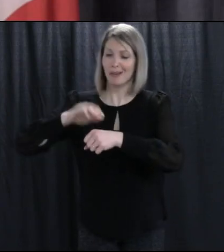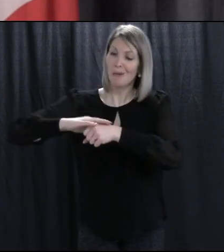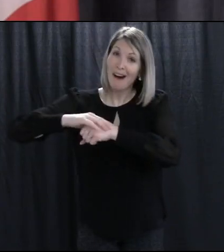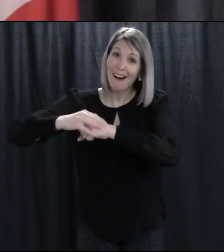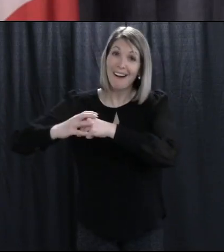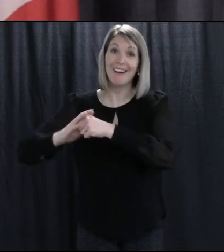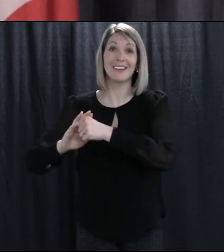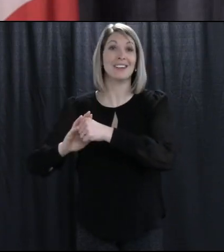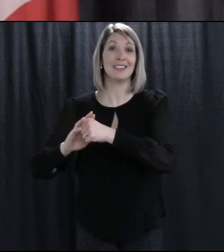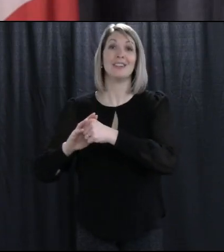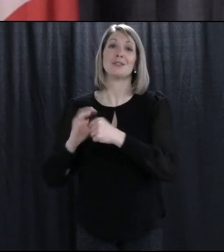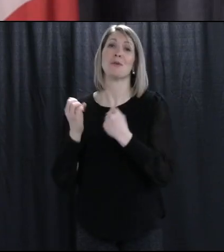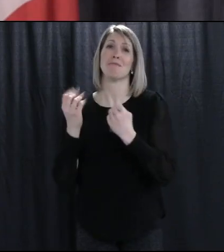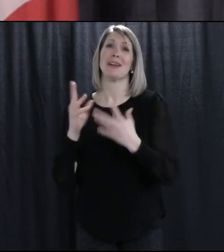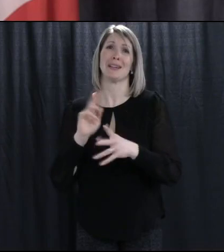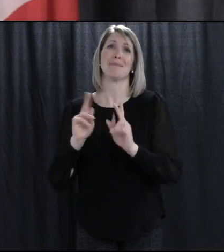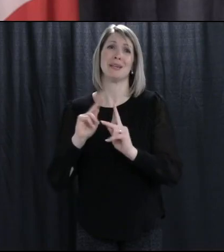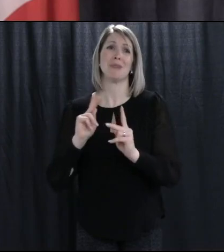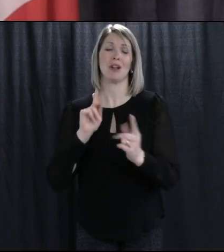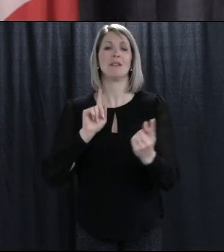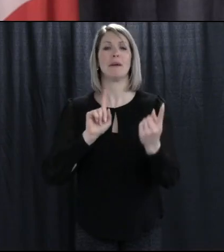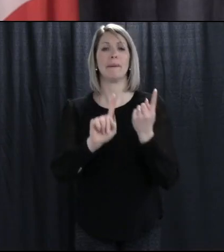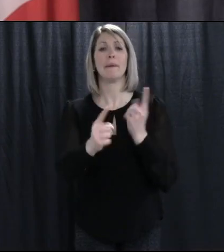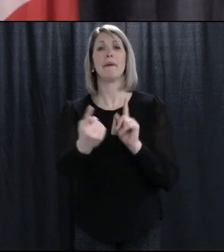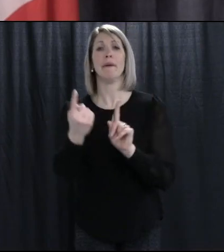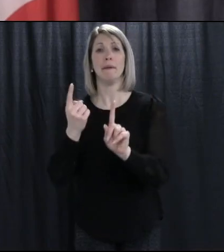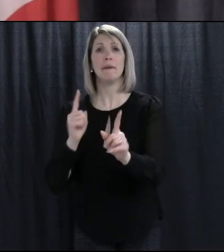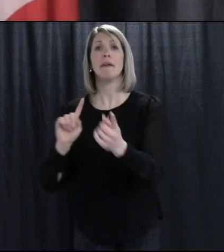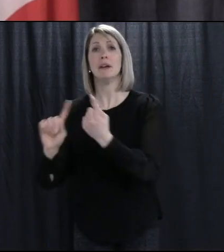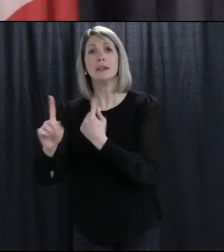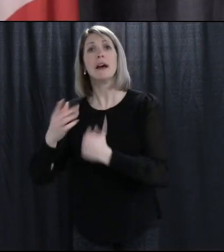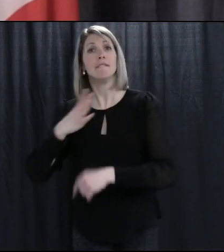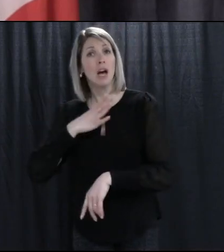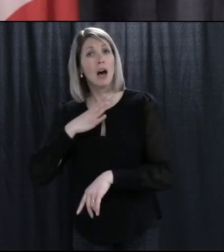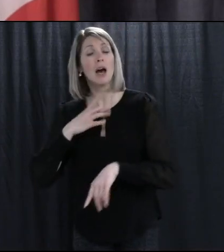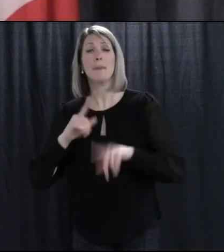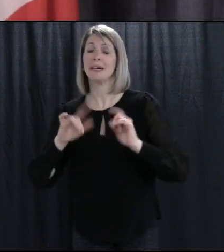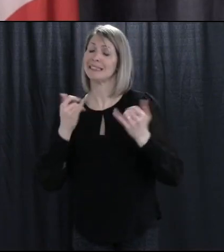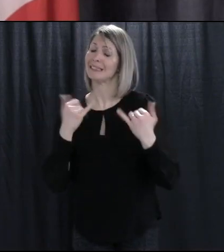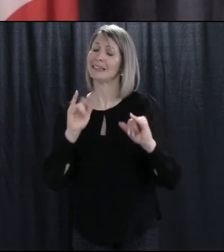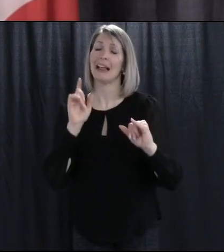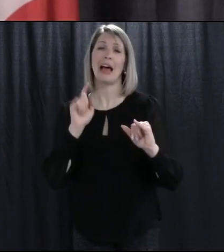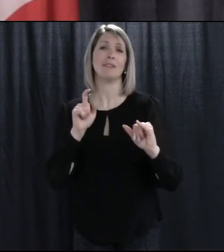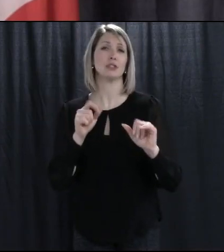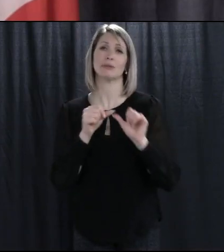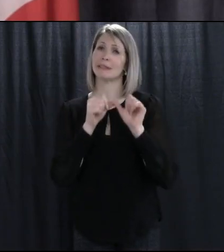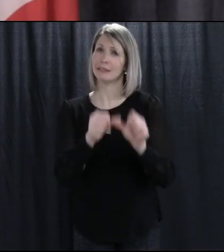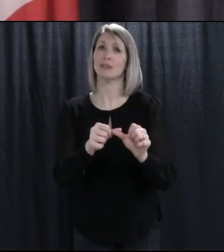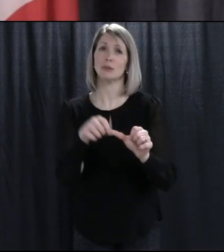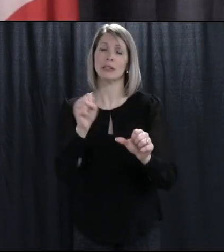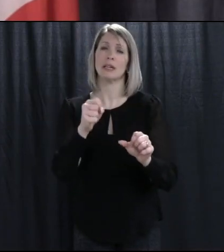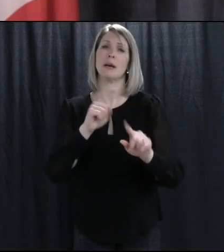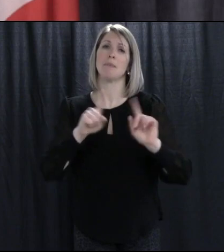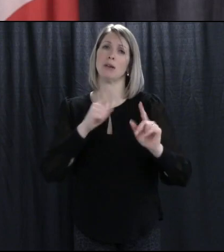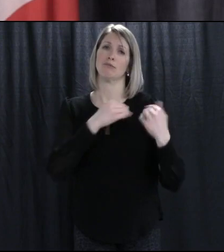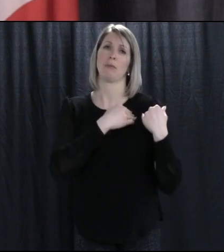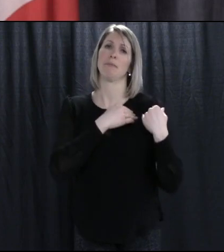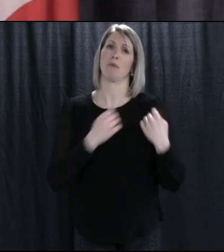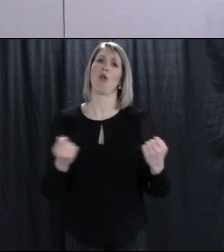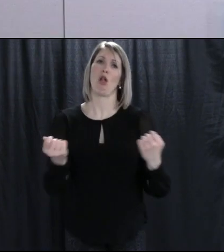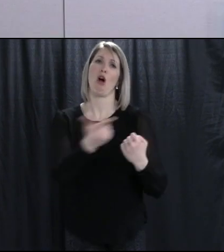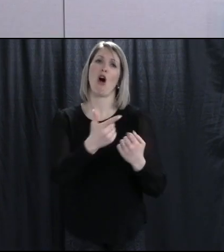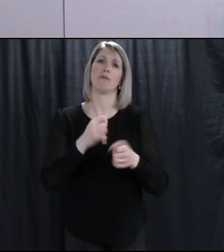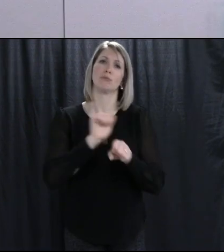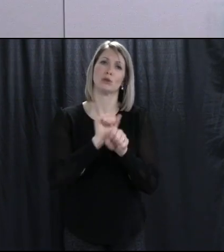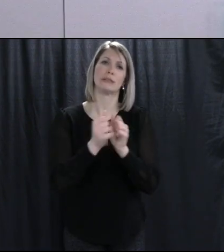multiple people in a grocery store, these are still things that have to continue. So we have to find that balance. I'm not sure if this is for Mr. Haggie or for yourself, Dr. Fitzgerald,